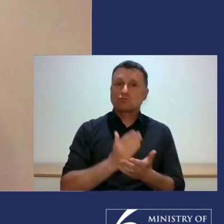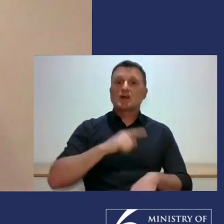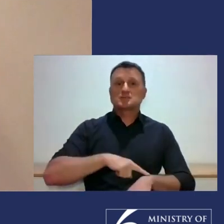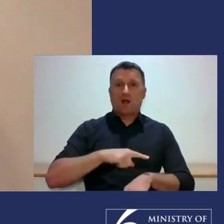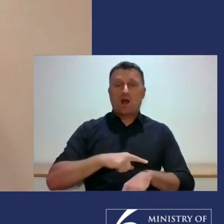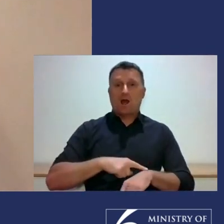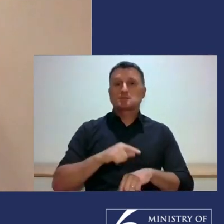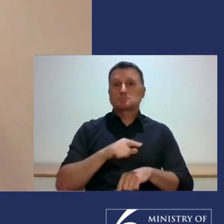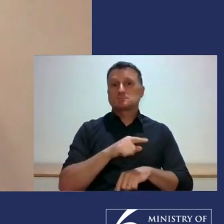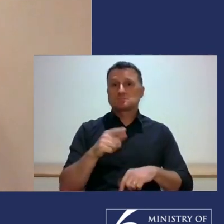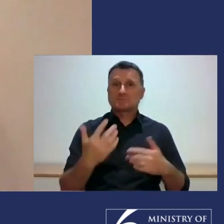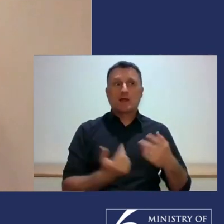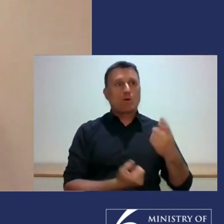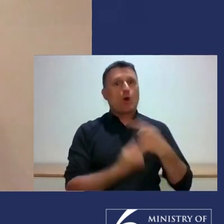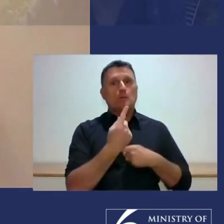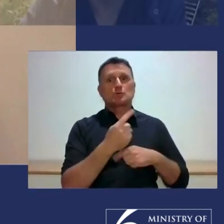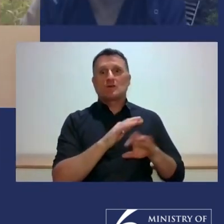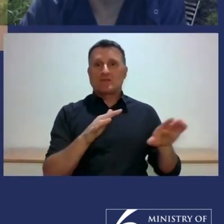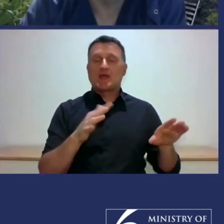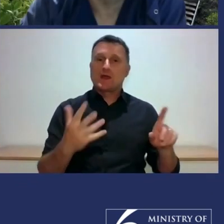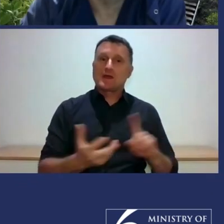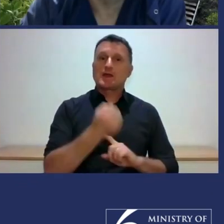now, just get the jab.